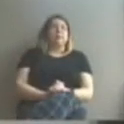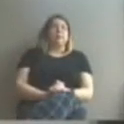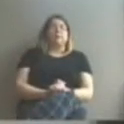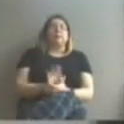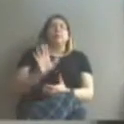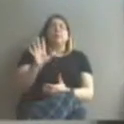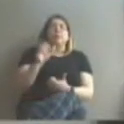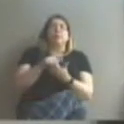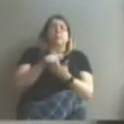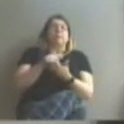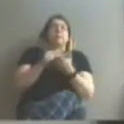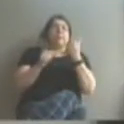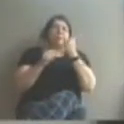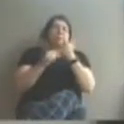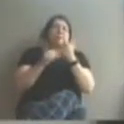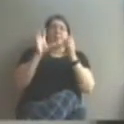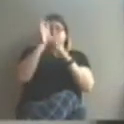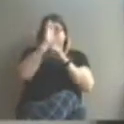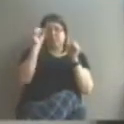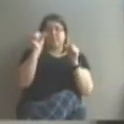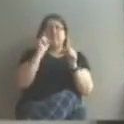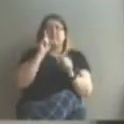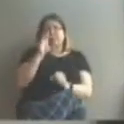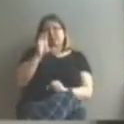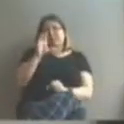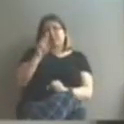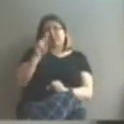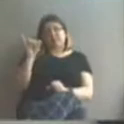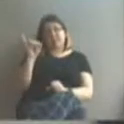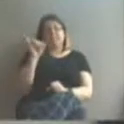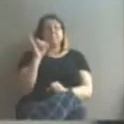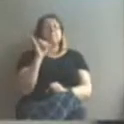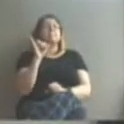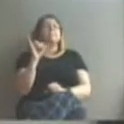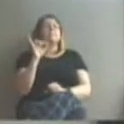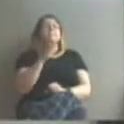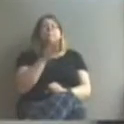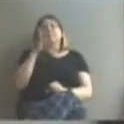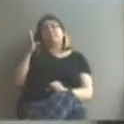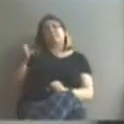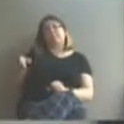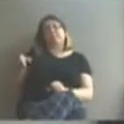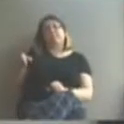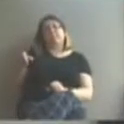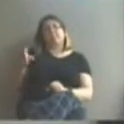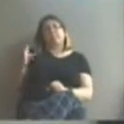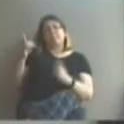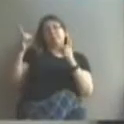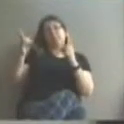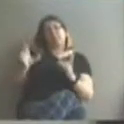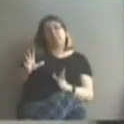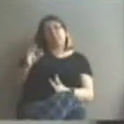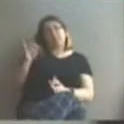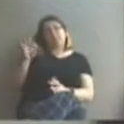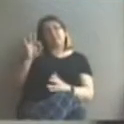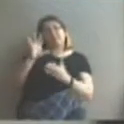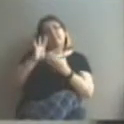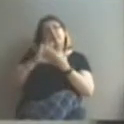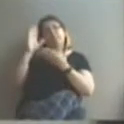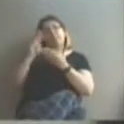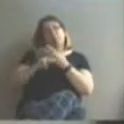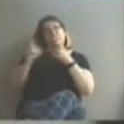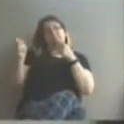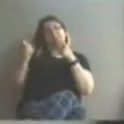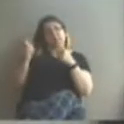previously with the assistant superintendent for CNI. And then going over to the director of curriculum